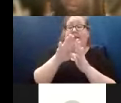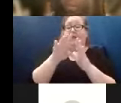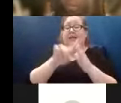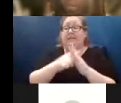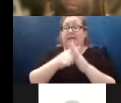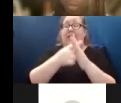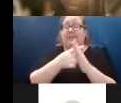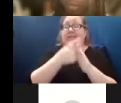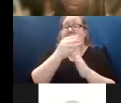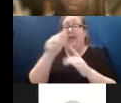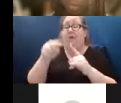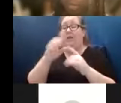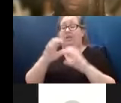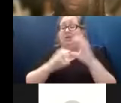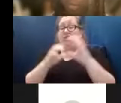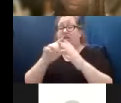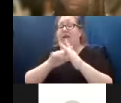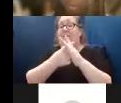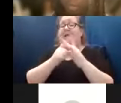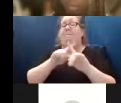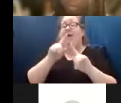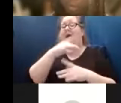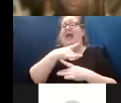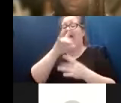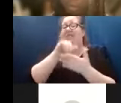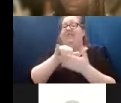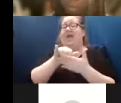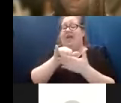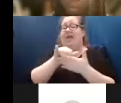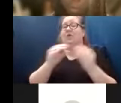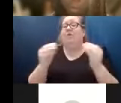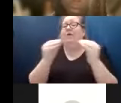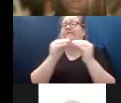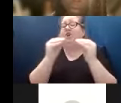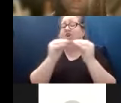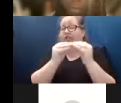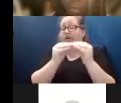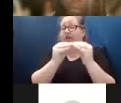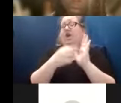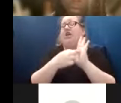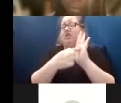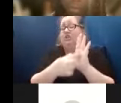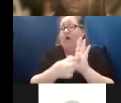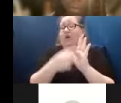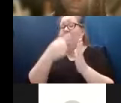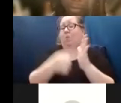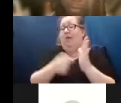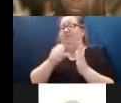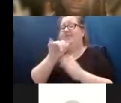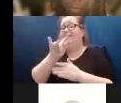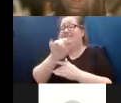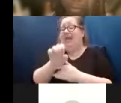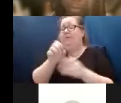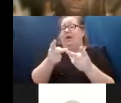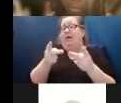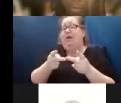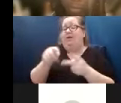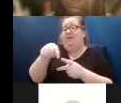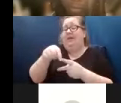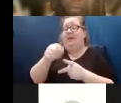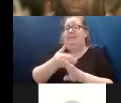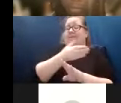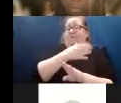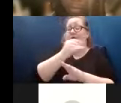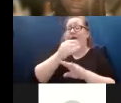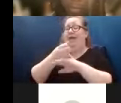para desarrollo. but I like that, going a bit further and showing what the site was before and after development, whether that be